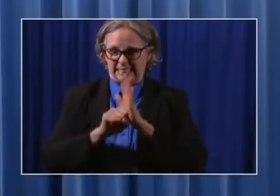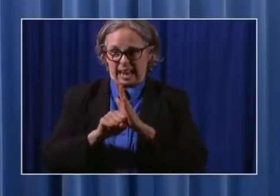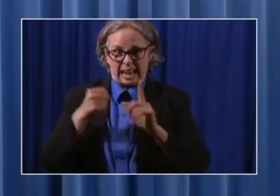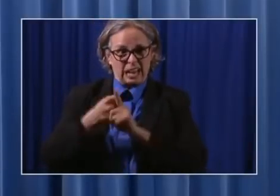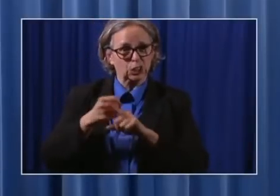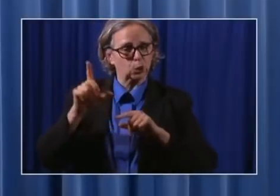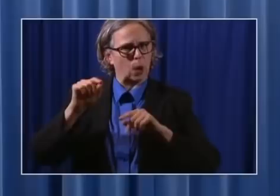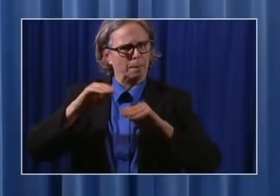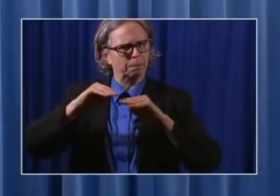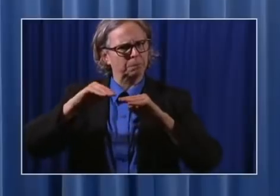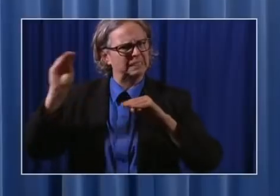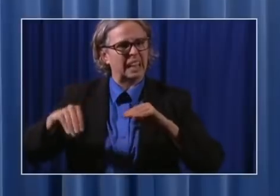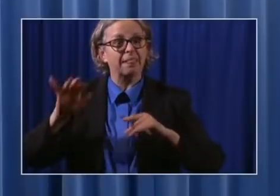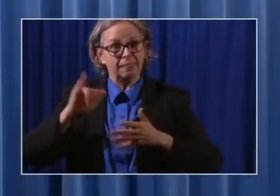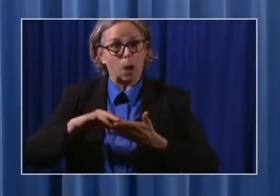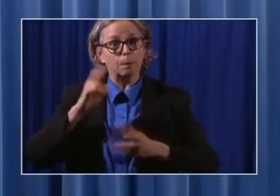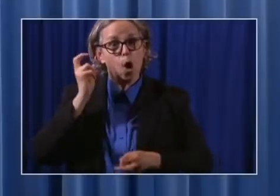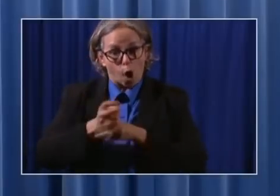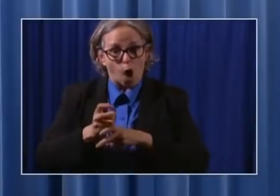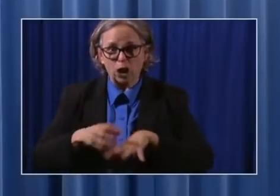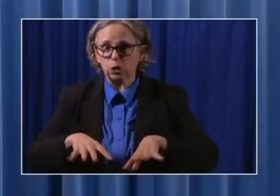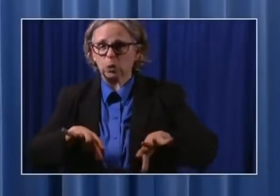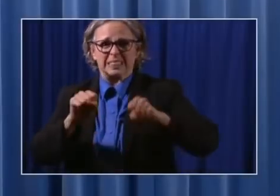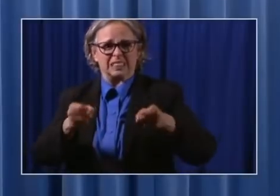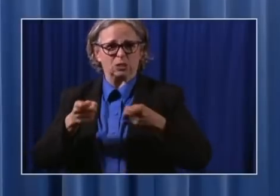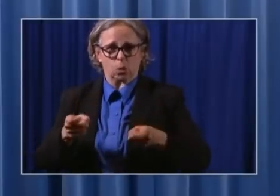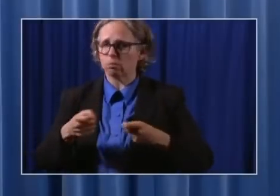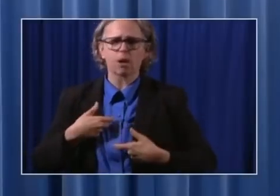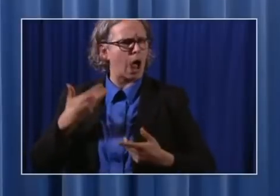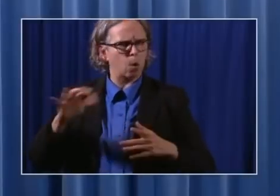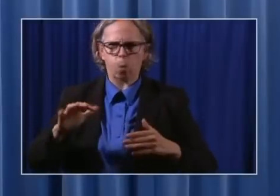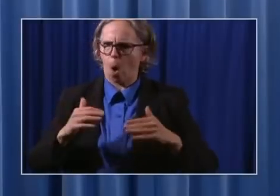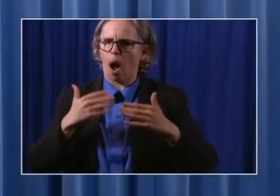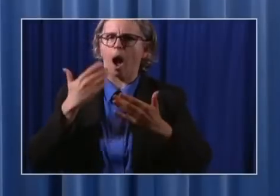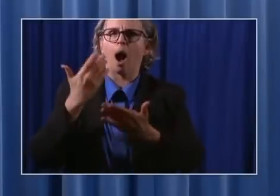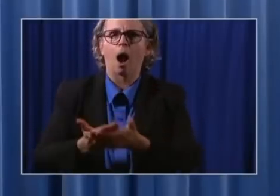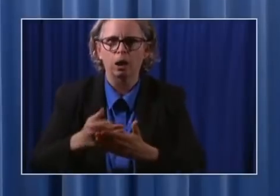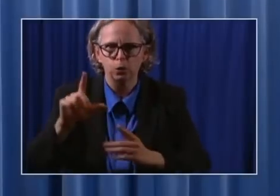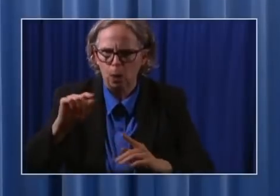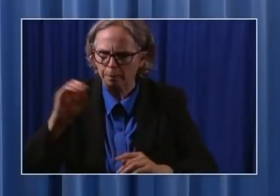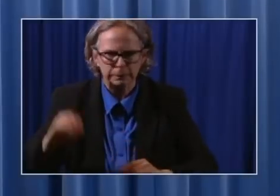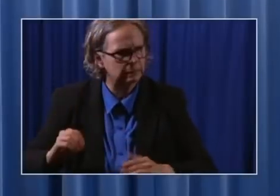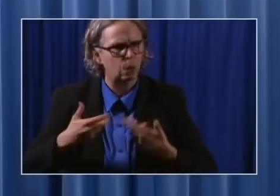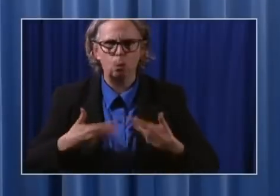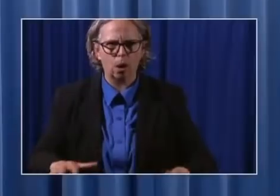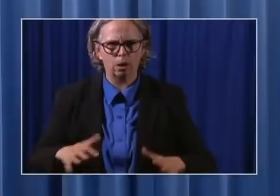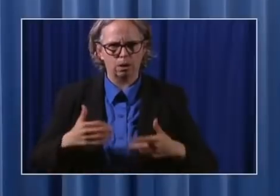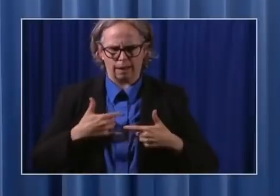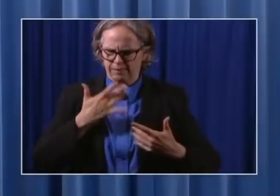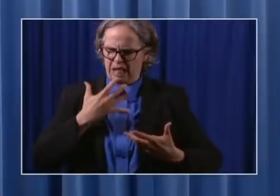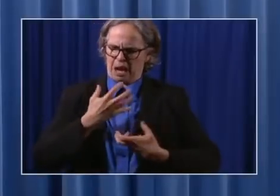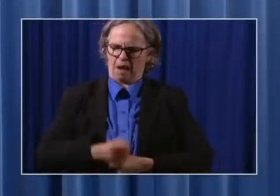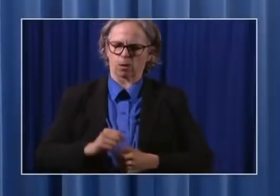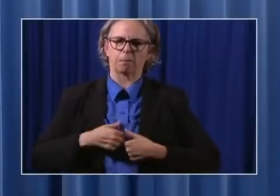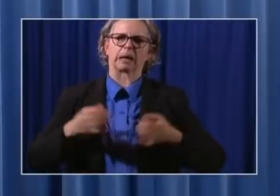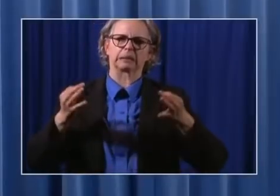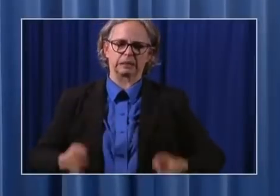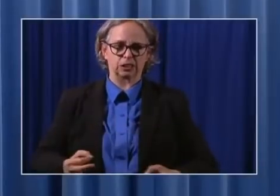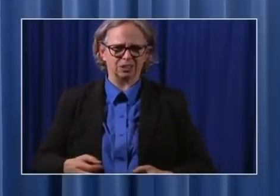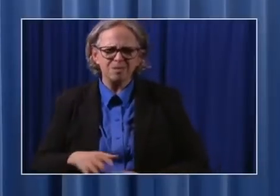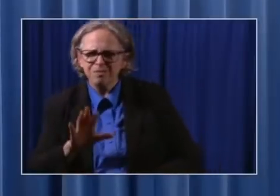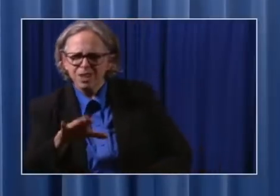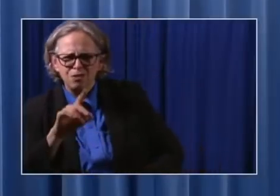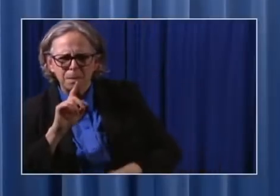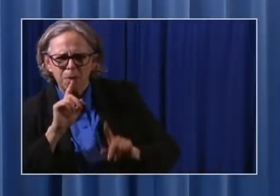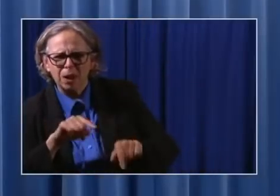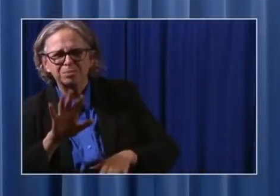rough. So we don't want to get there at all. So I'm confident in what we're doing. So what is the end goal then? If we flattened